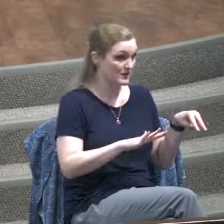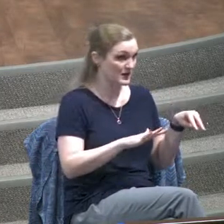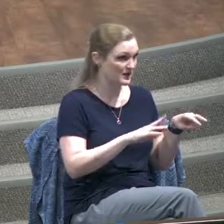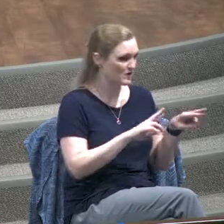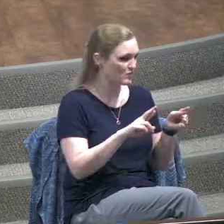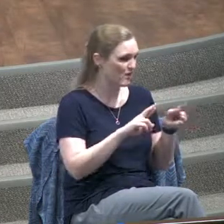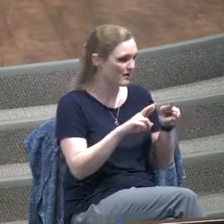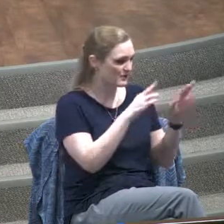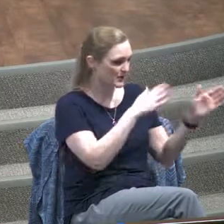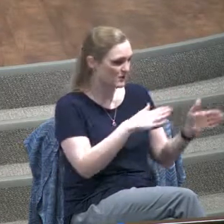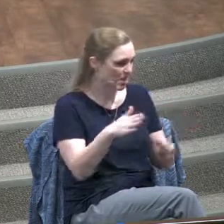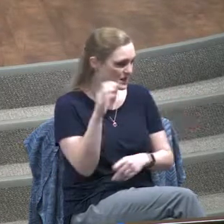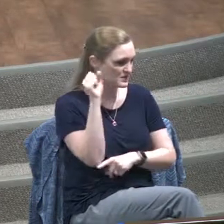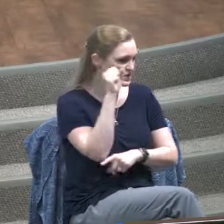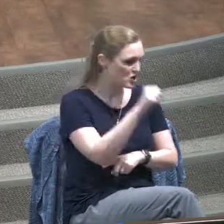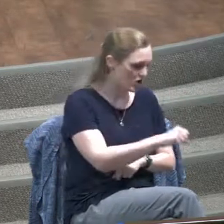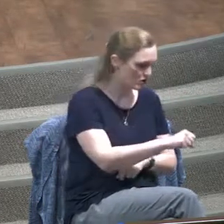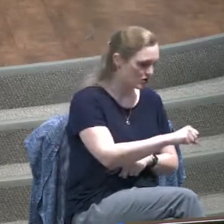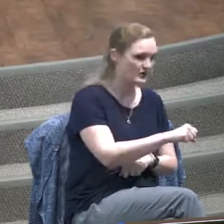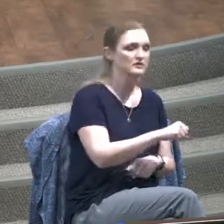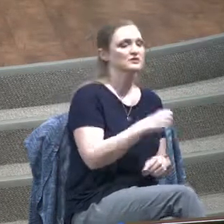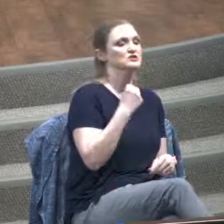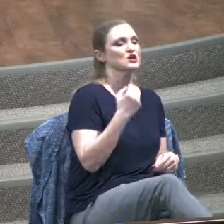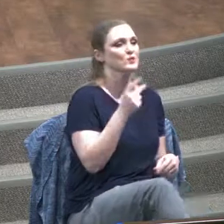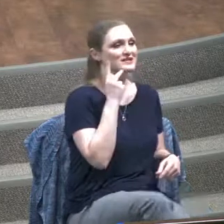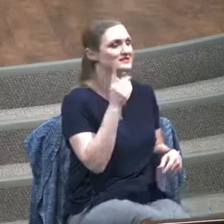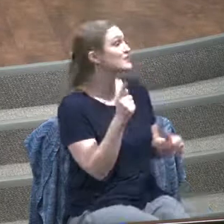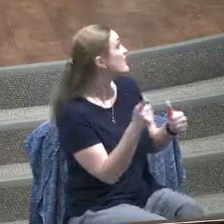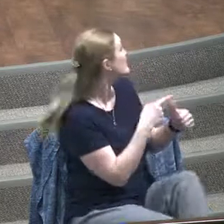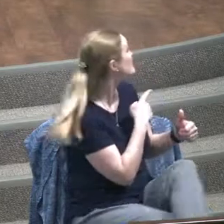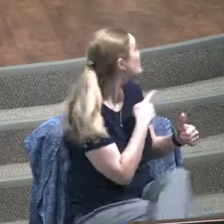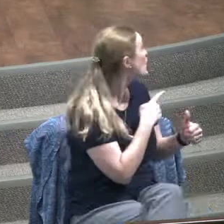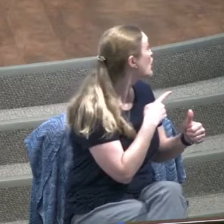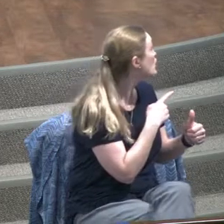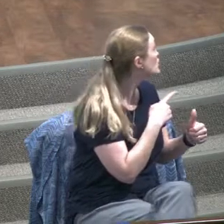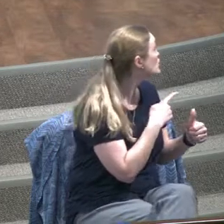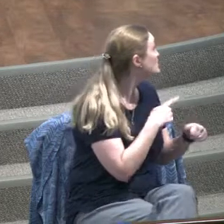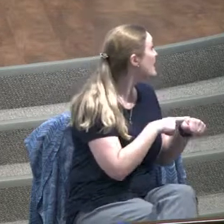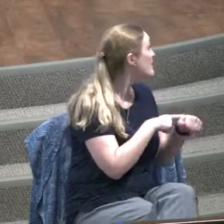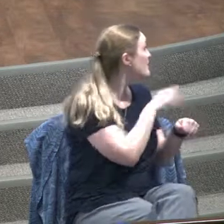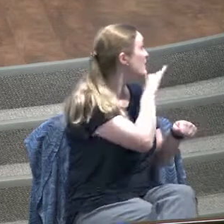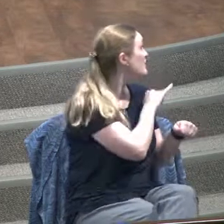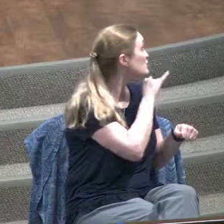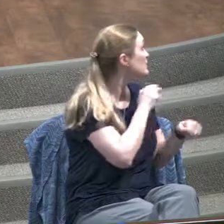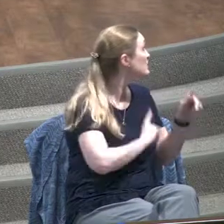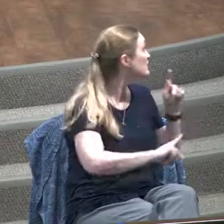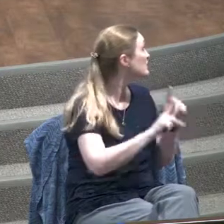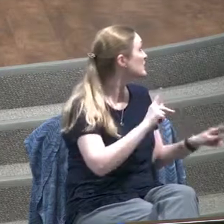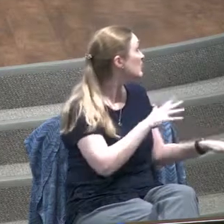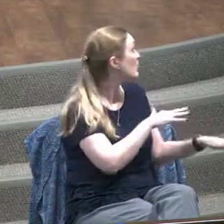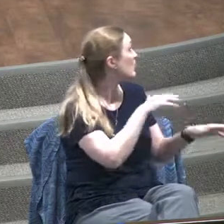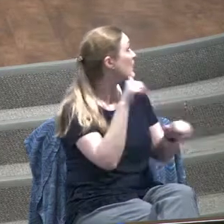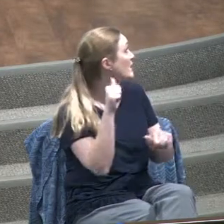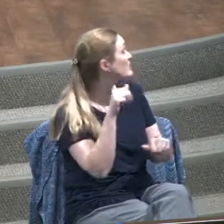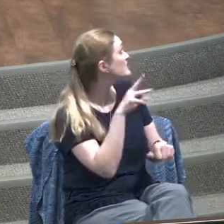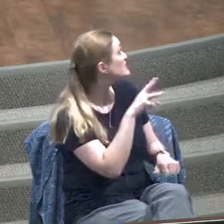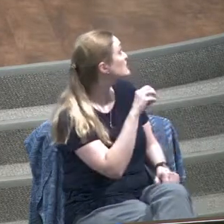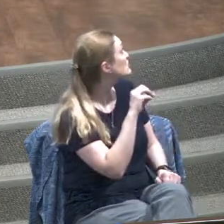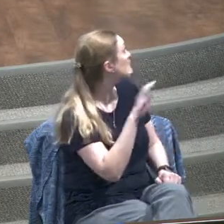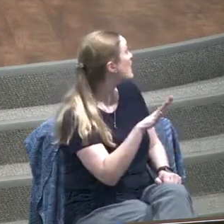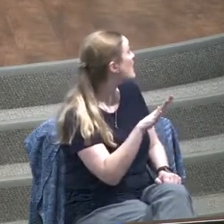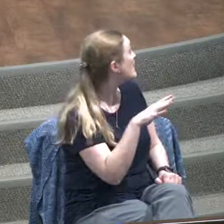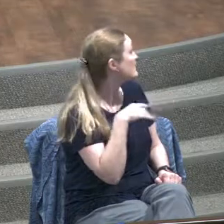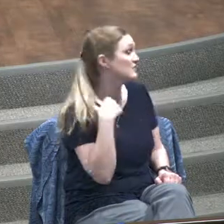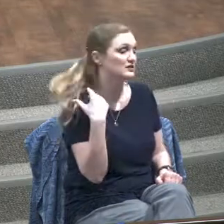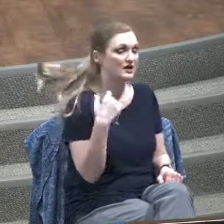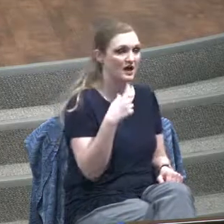to Jerusalem, southern kingdom. So we see the first deportation, 605 BC, the first deportation. I